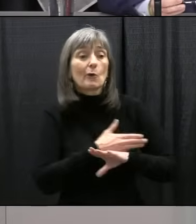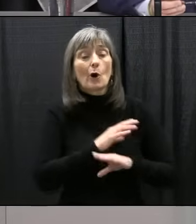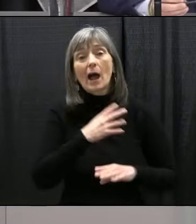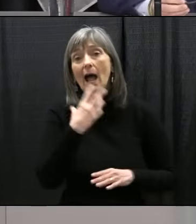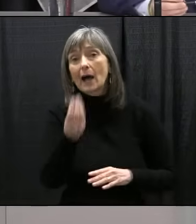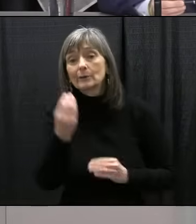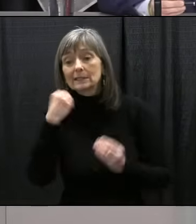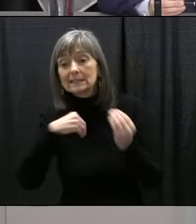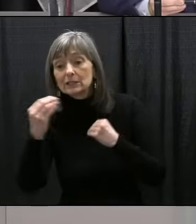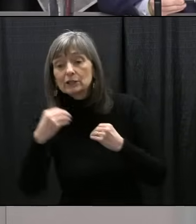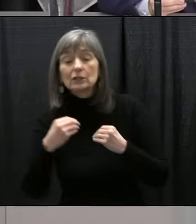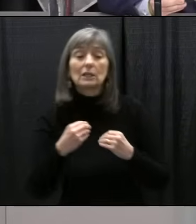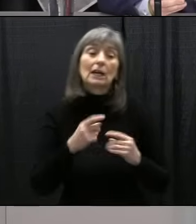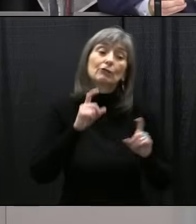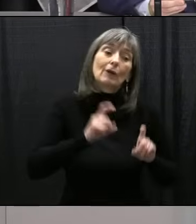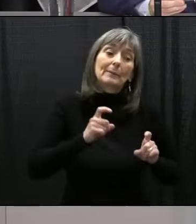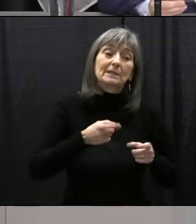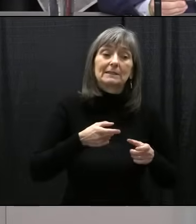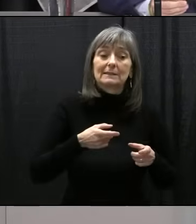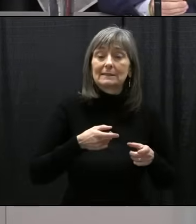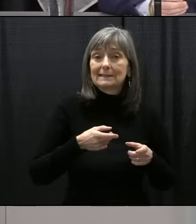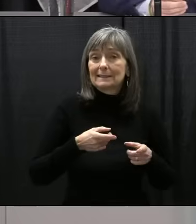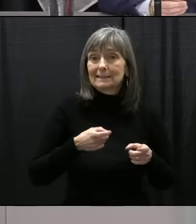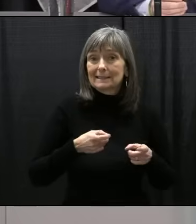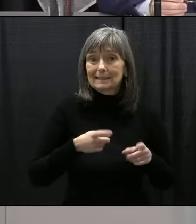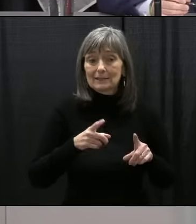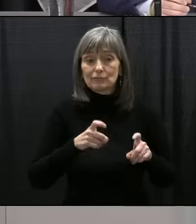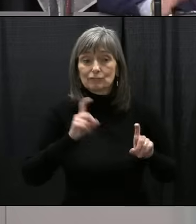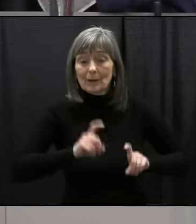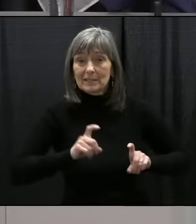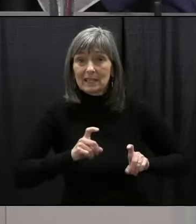gatherings over the holidays, for example?